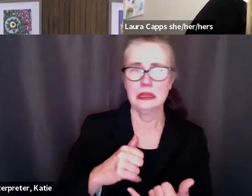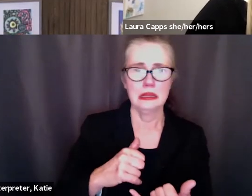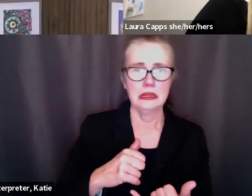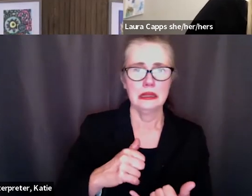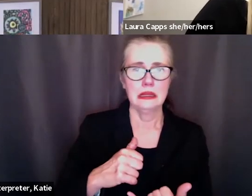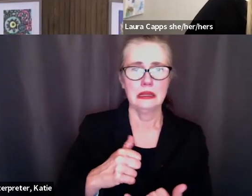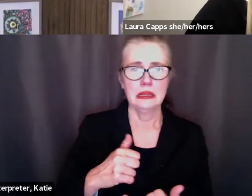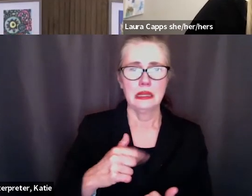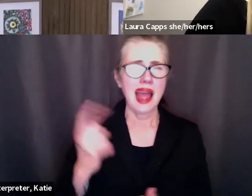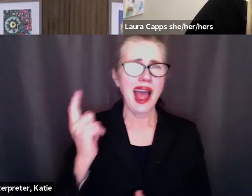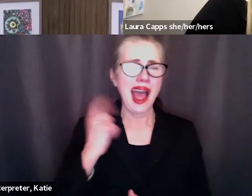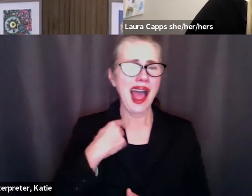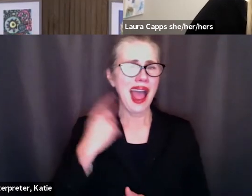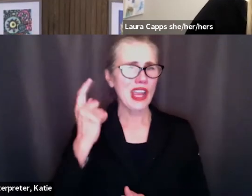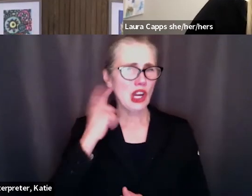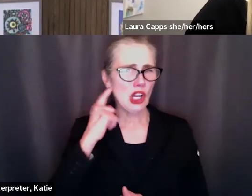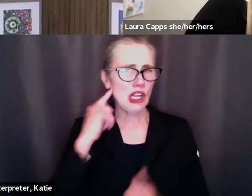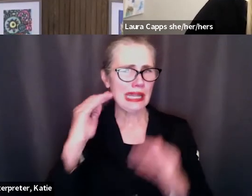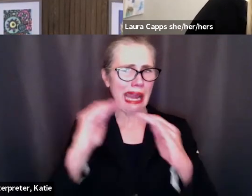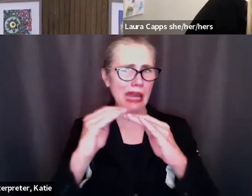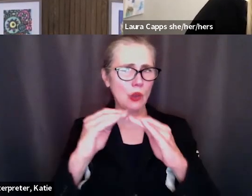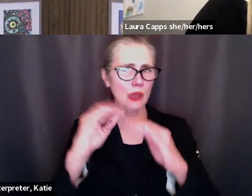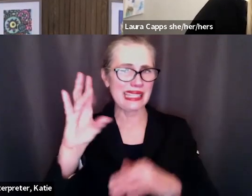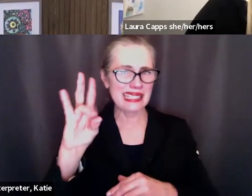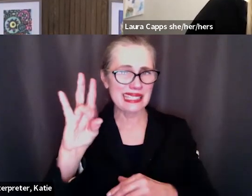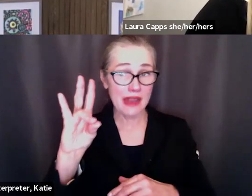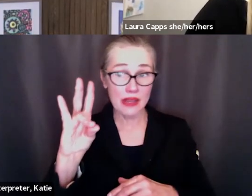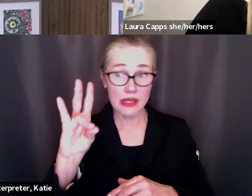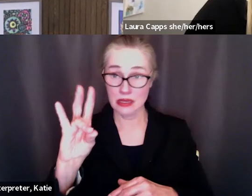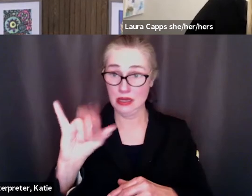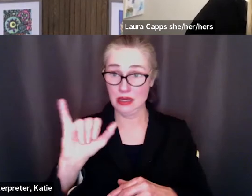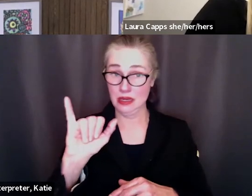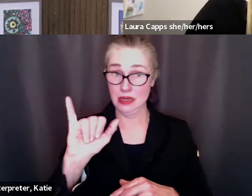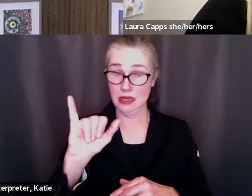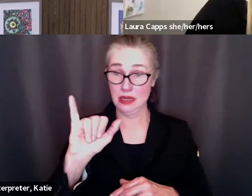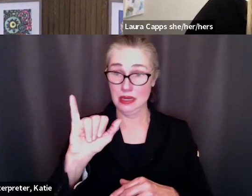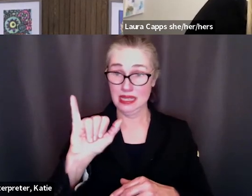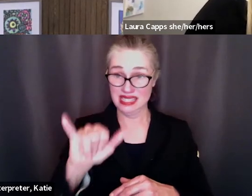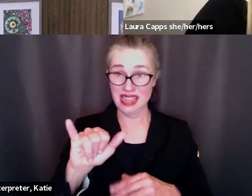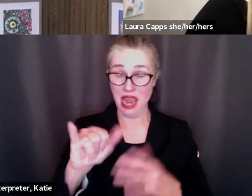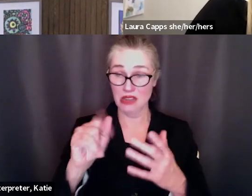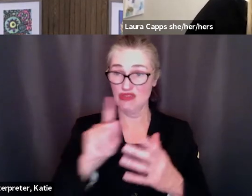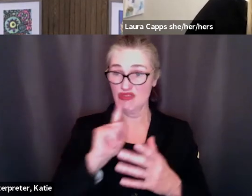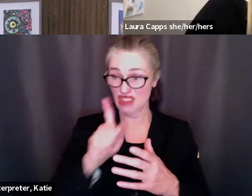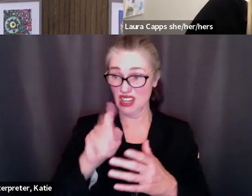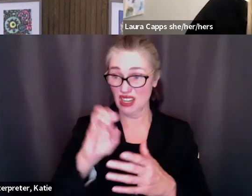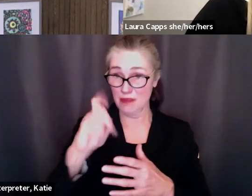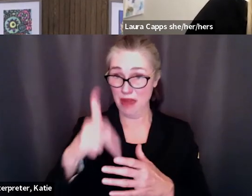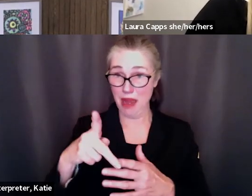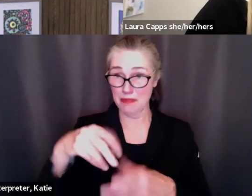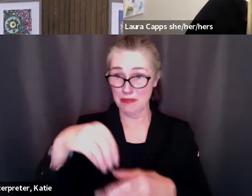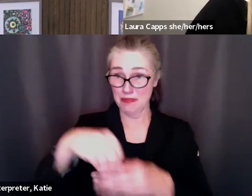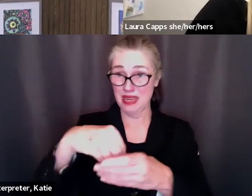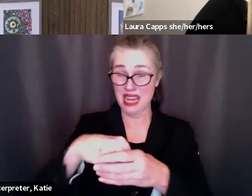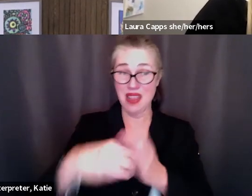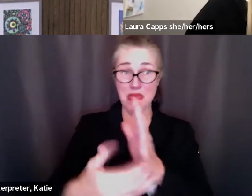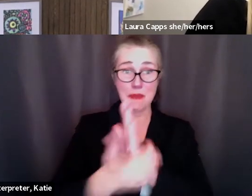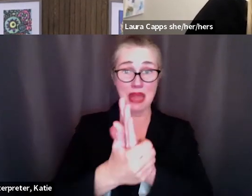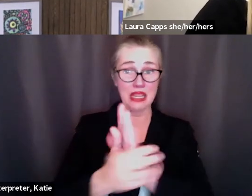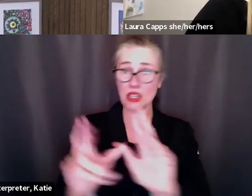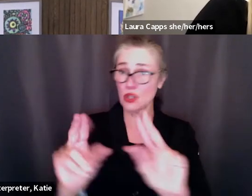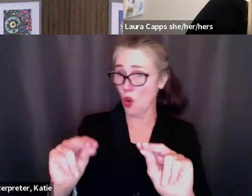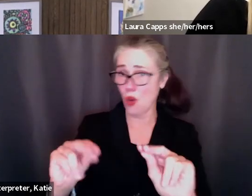i heard uh equity 7 bit and know that if that's even something viable in this but i don't know is it it's not